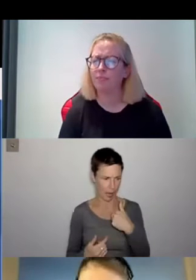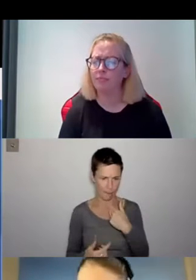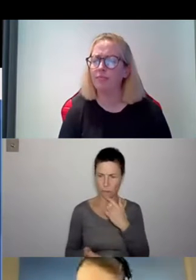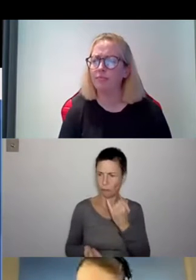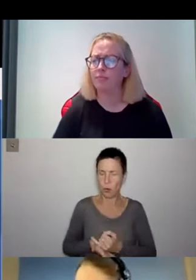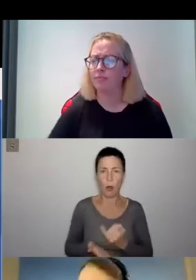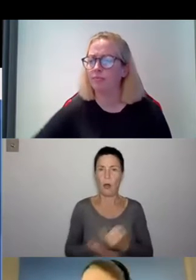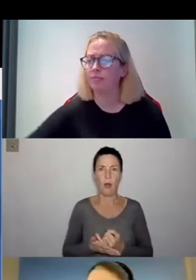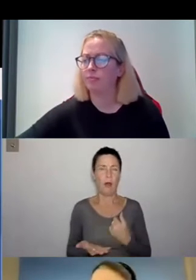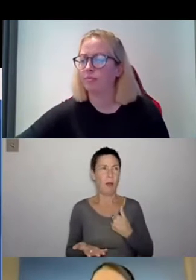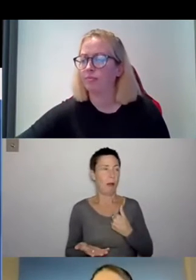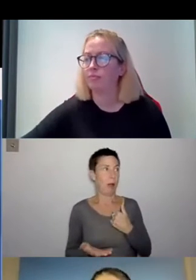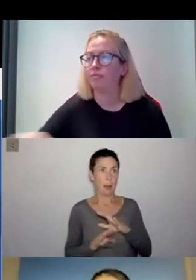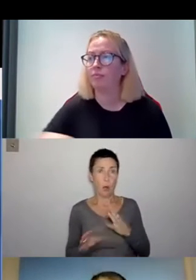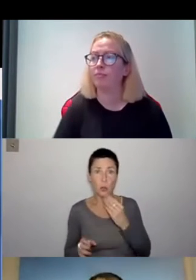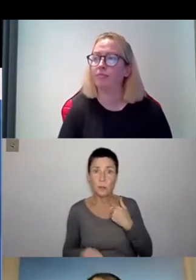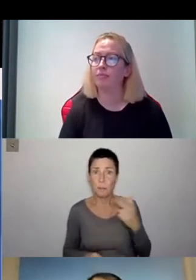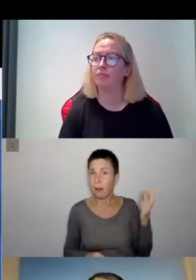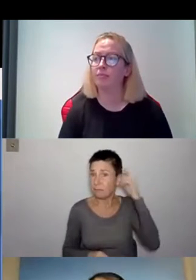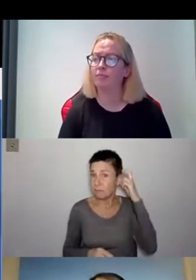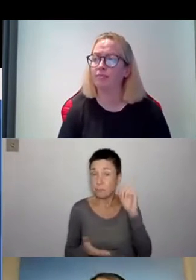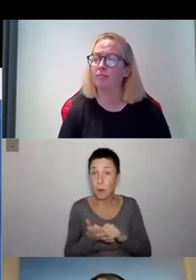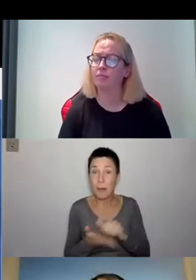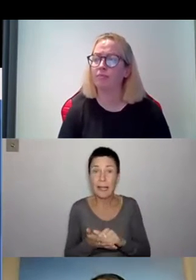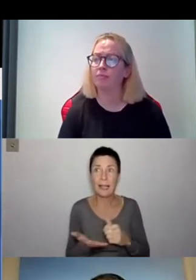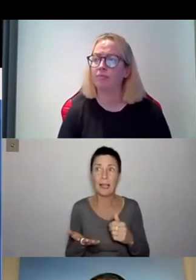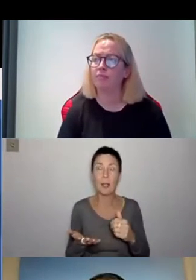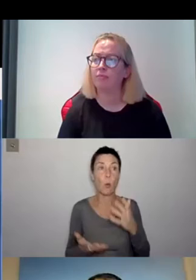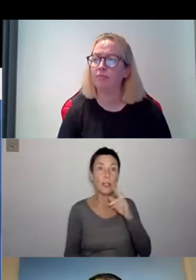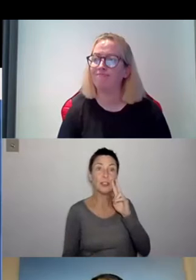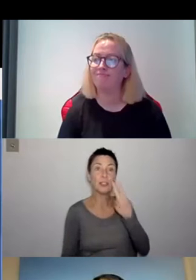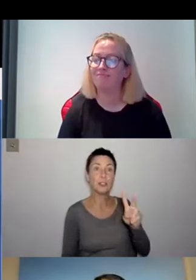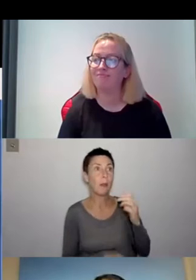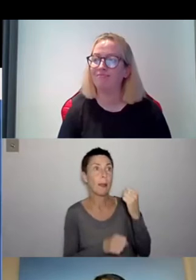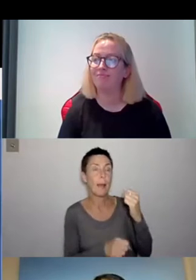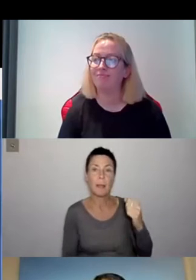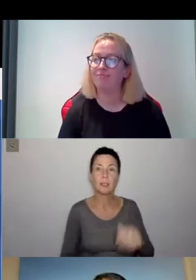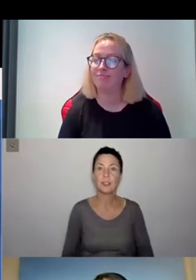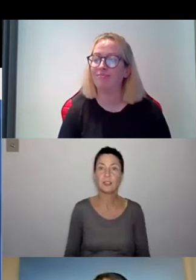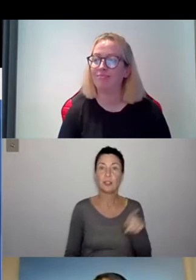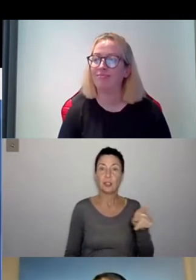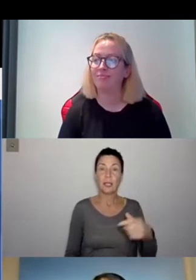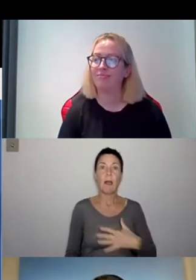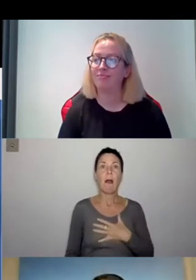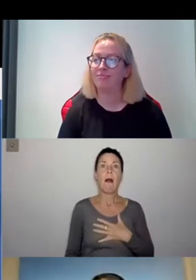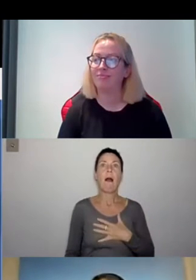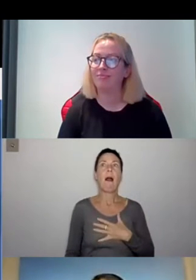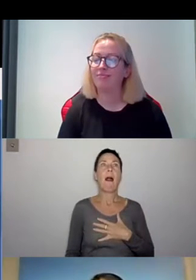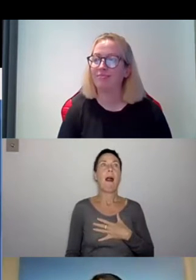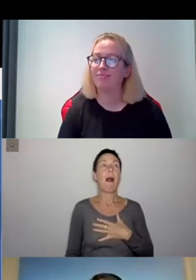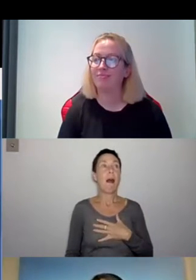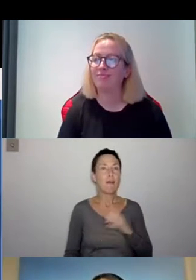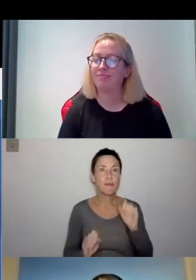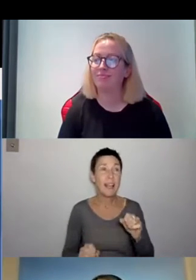my cochlear implant correctly? And when she saw the campaign, she went, okay, I've got an explanation. So there was a light bulb moment